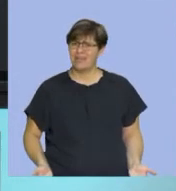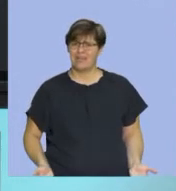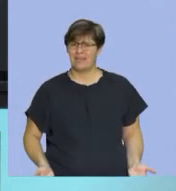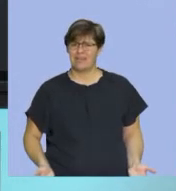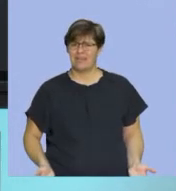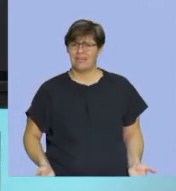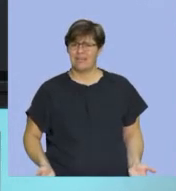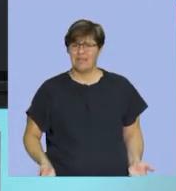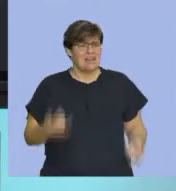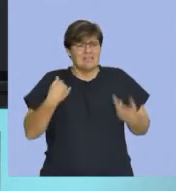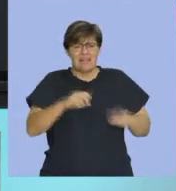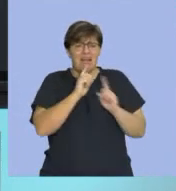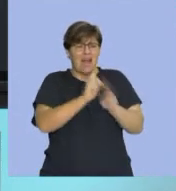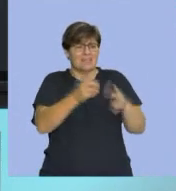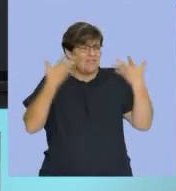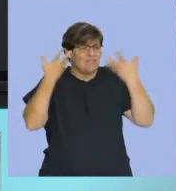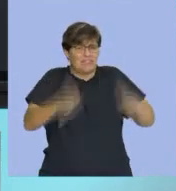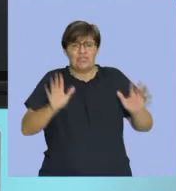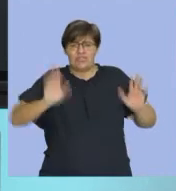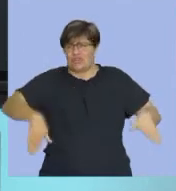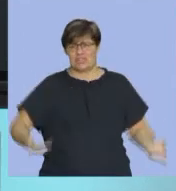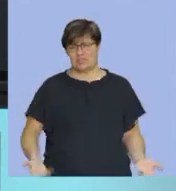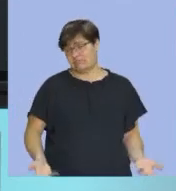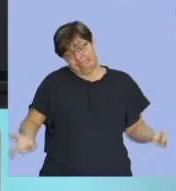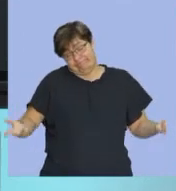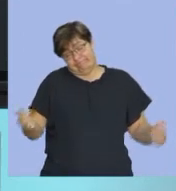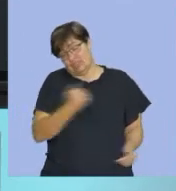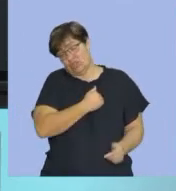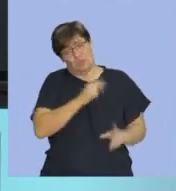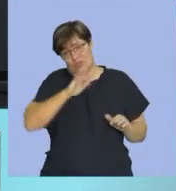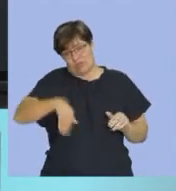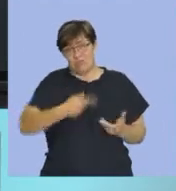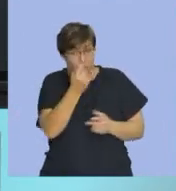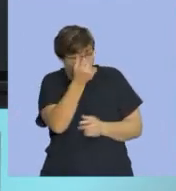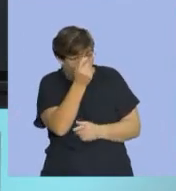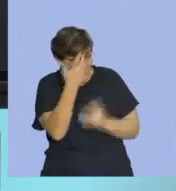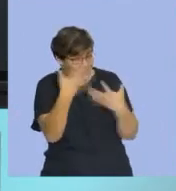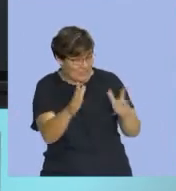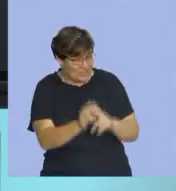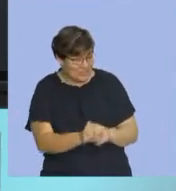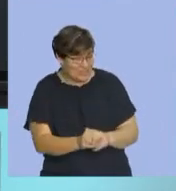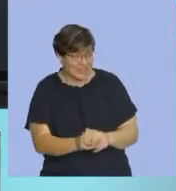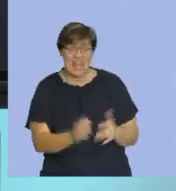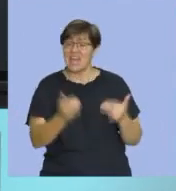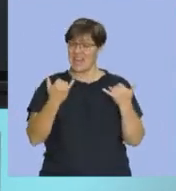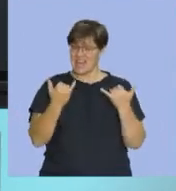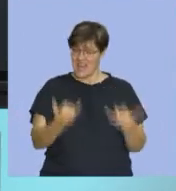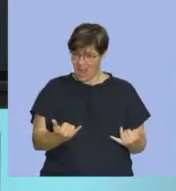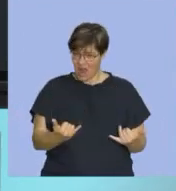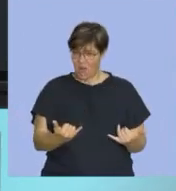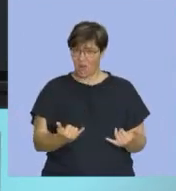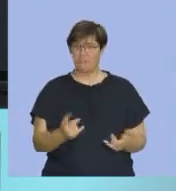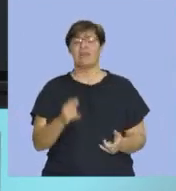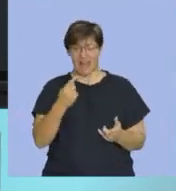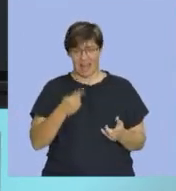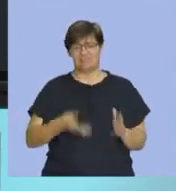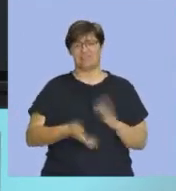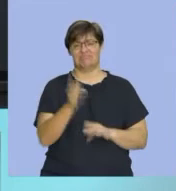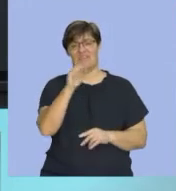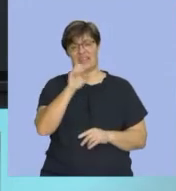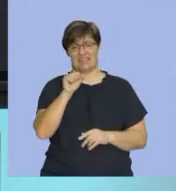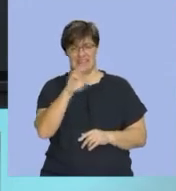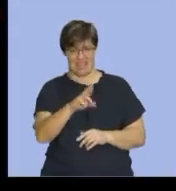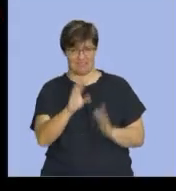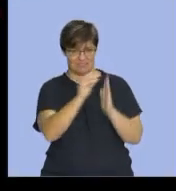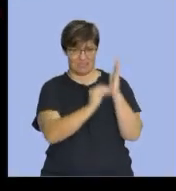really? We still haven't finished. No, we're not. But we're almost done, because now we're going to old-fashioned